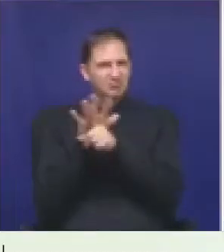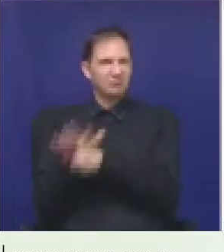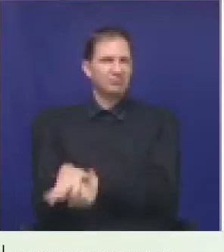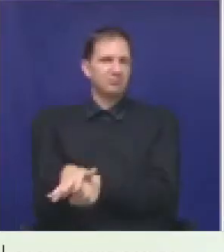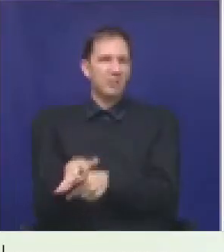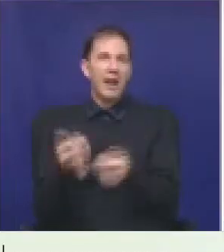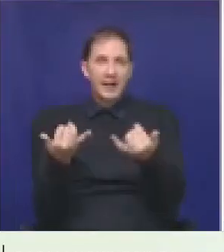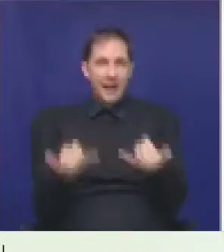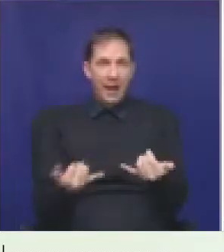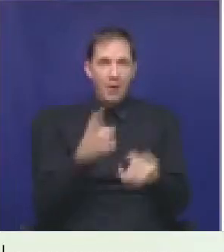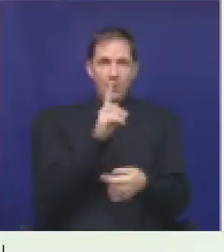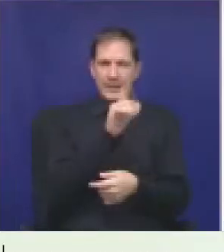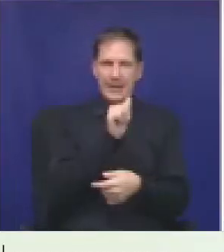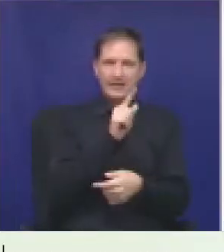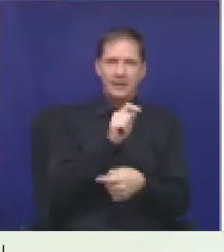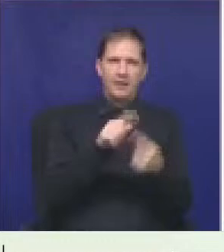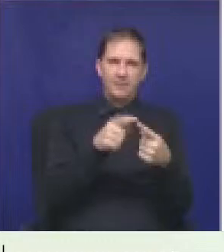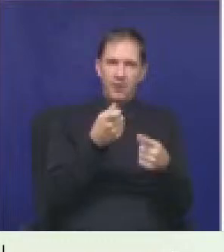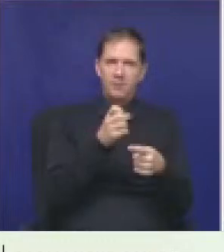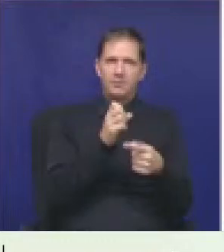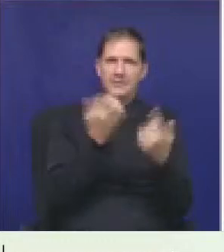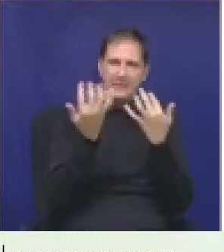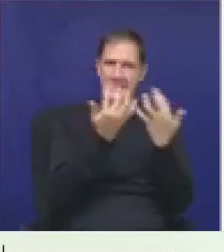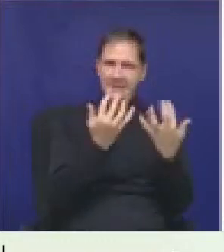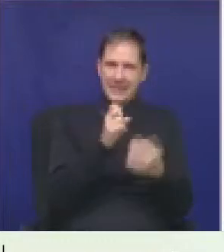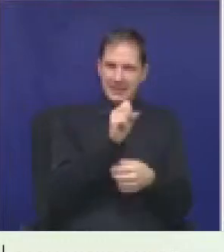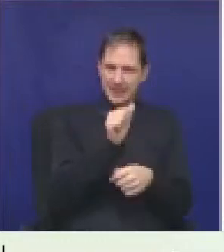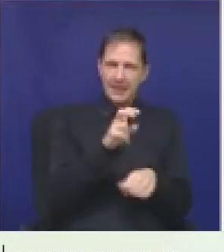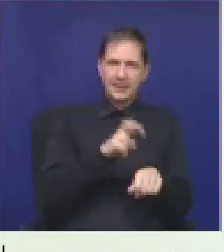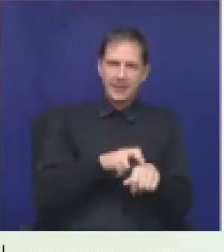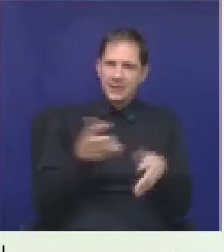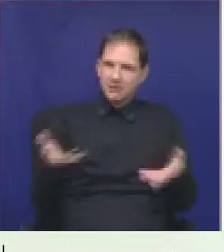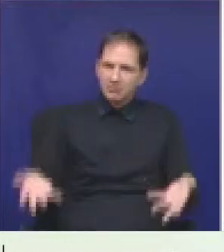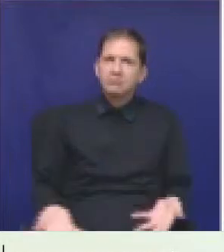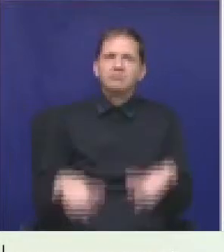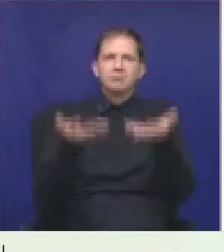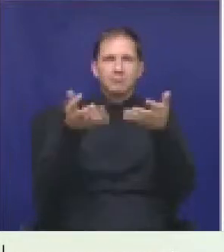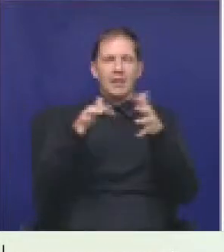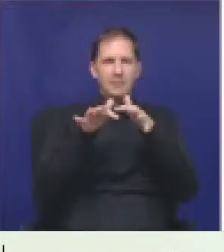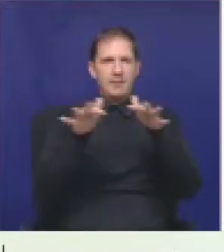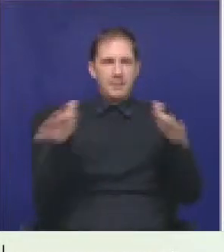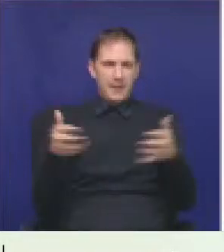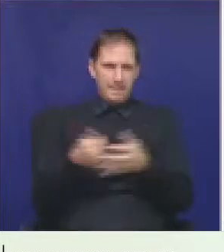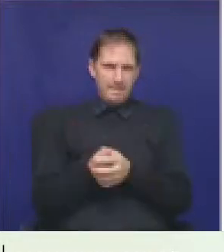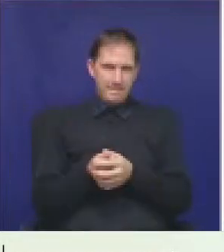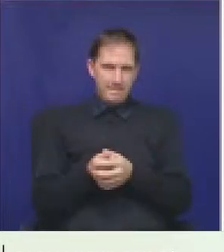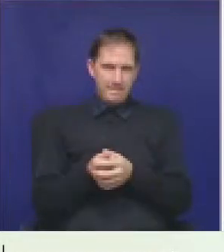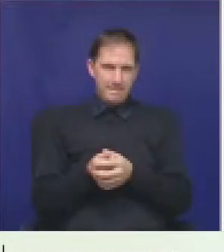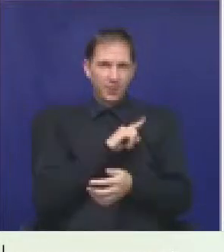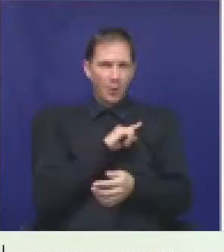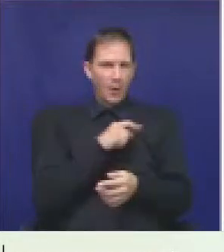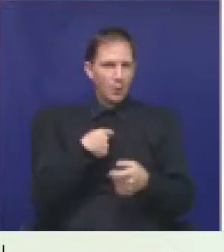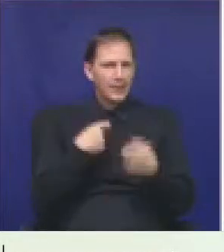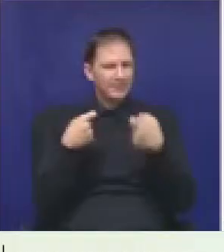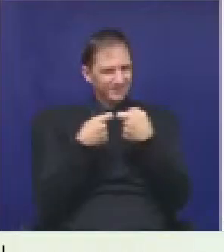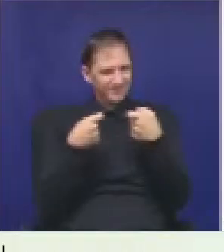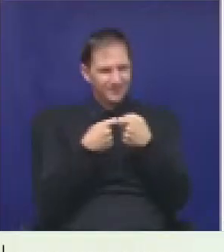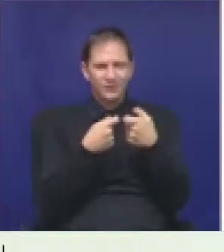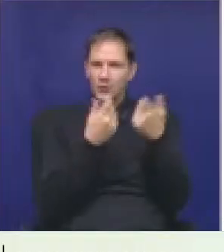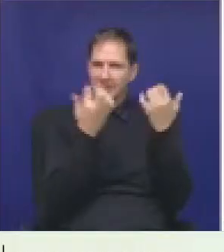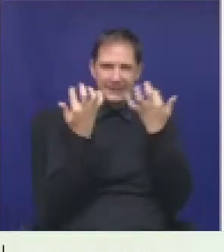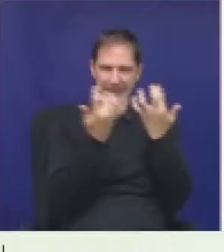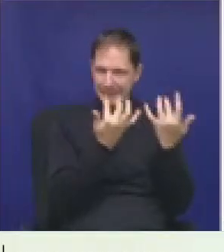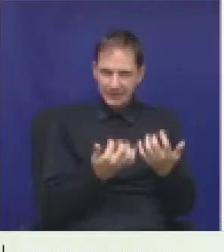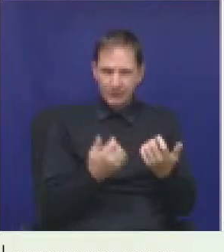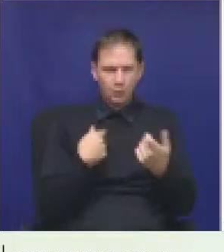to empower, and transform South Africa. That is the difference, that is the struggle. Because in the end, we do not fight for statistics, we fight for